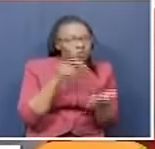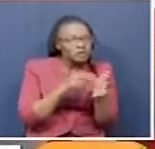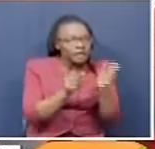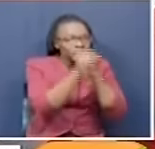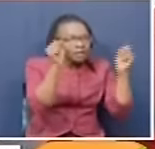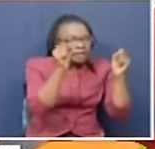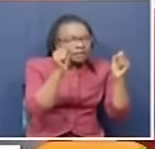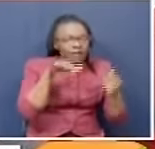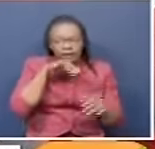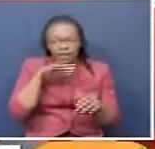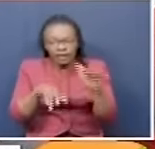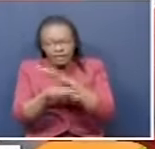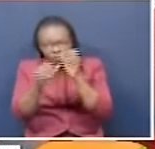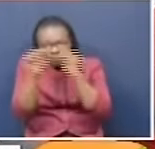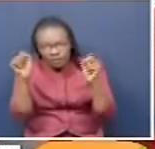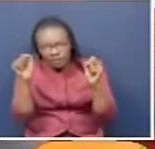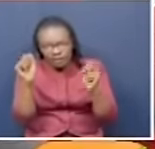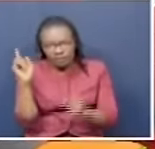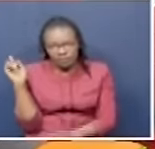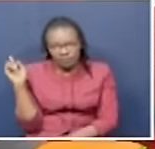was the deputy.